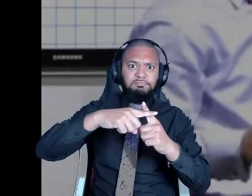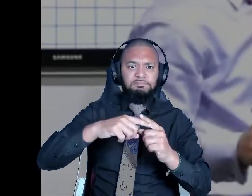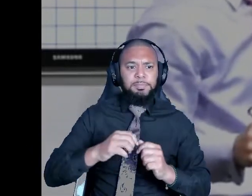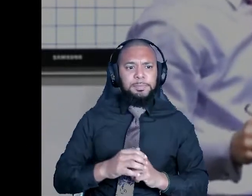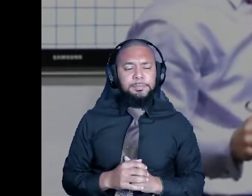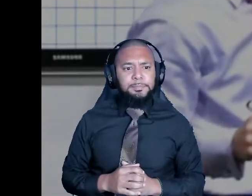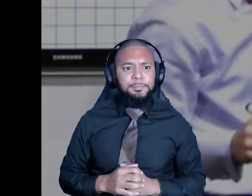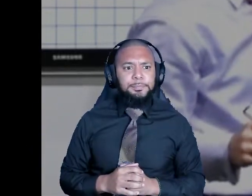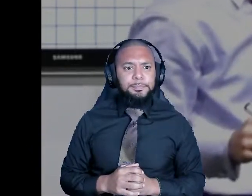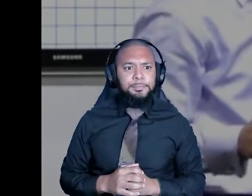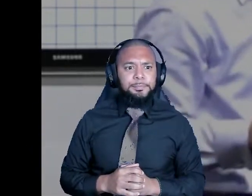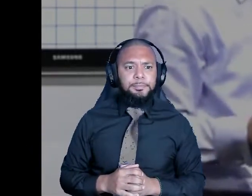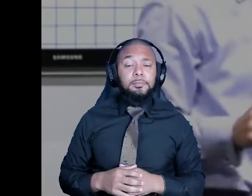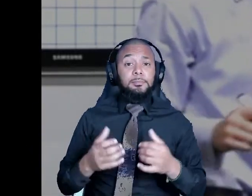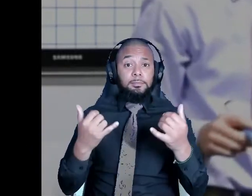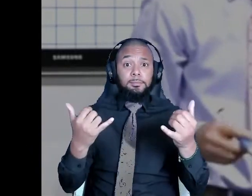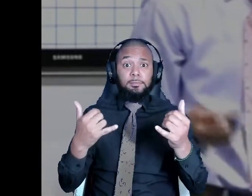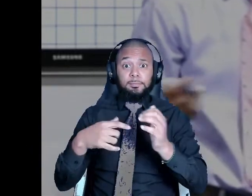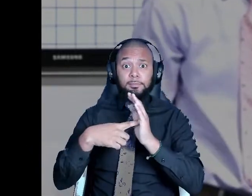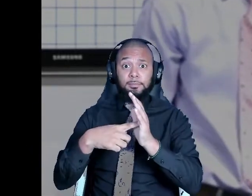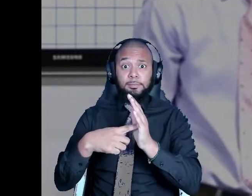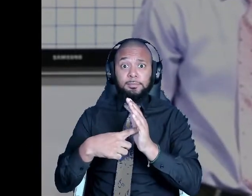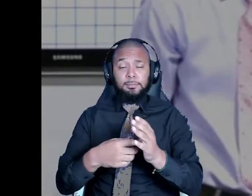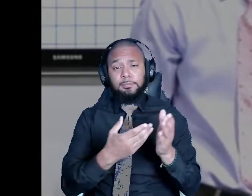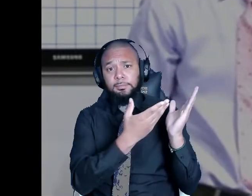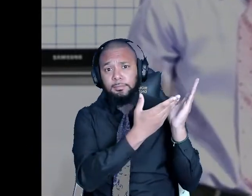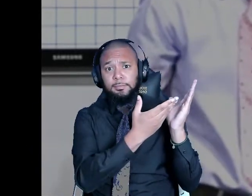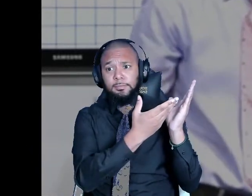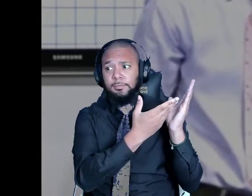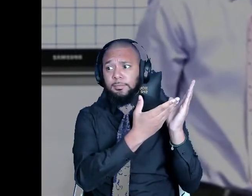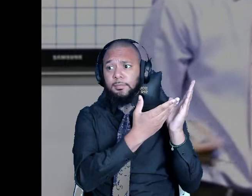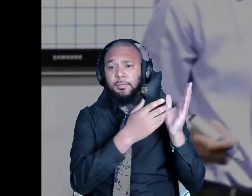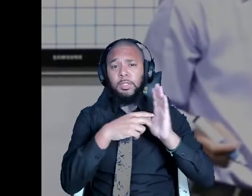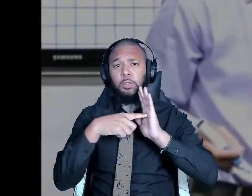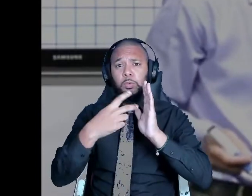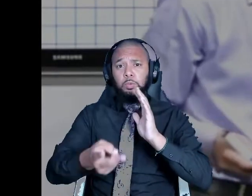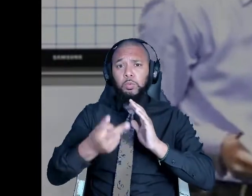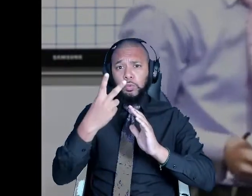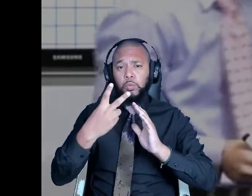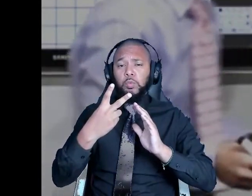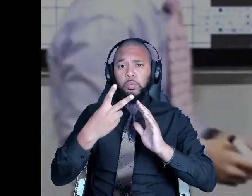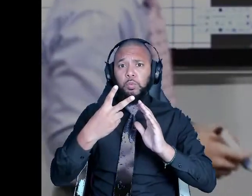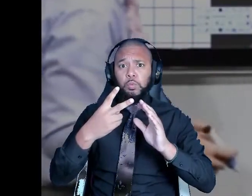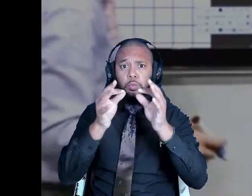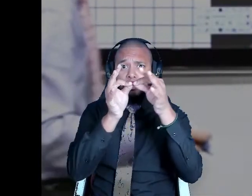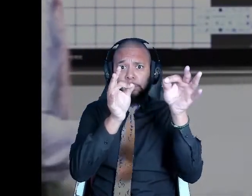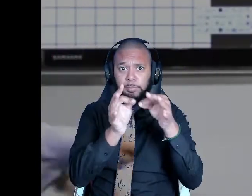Let's graph these two equations and determine where they intersect each other.